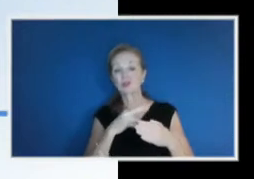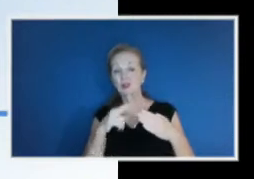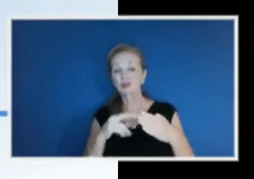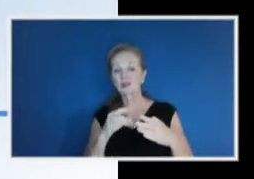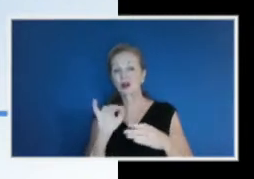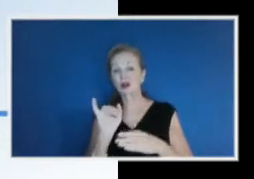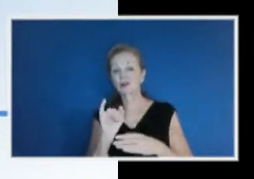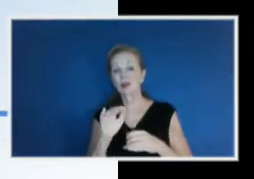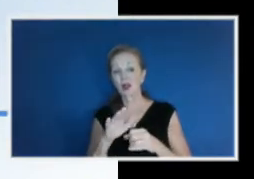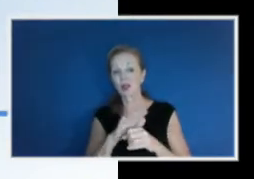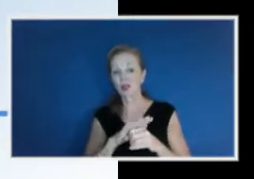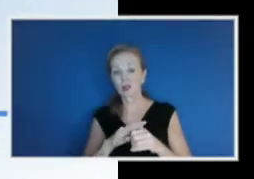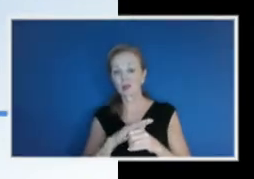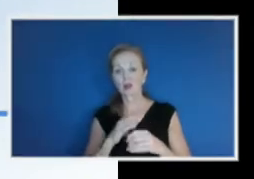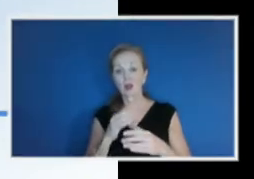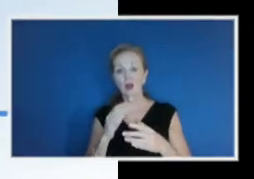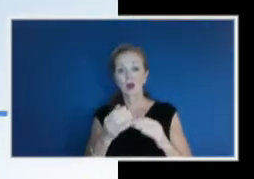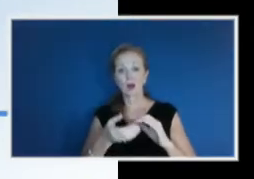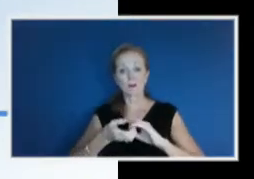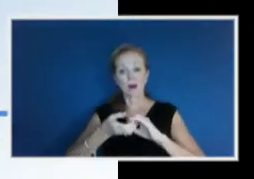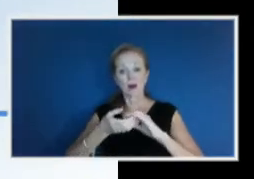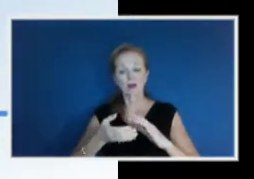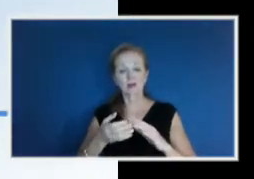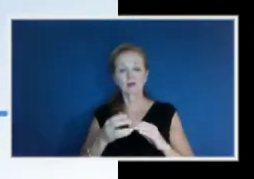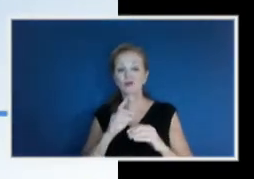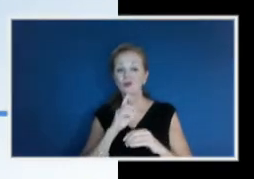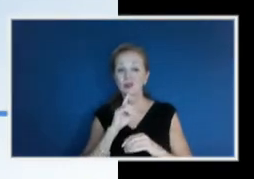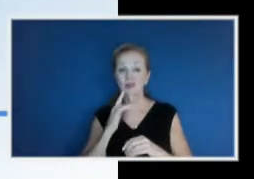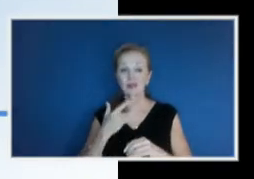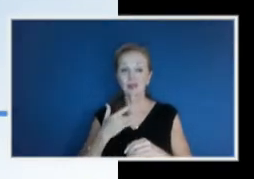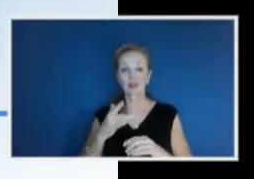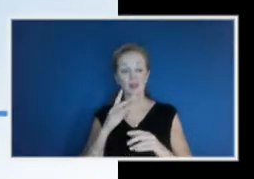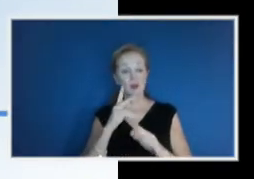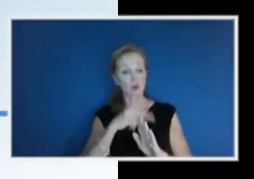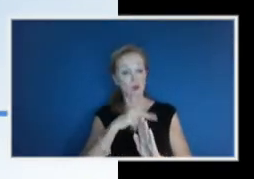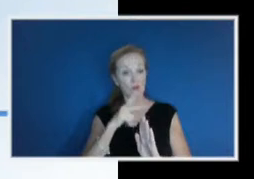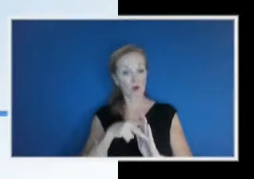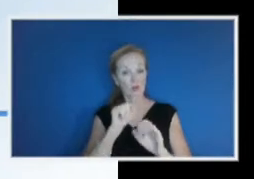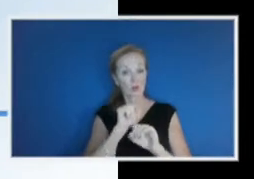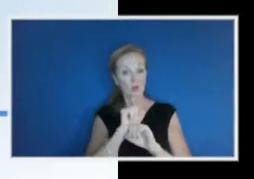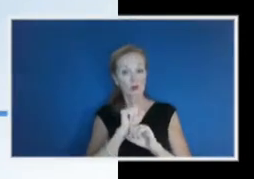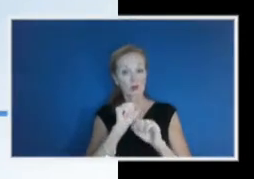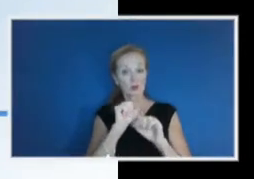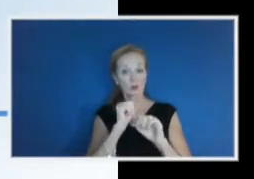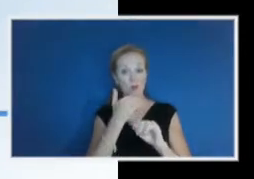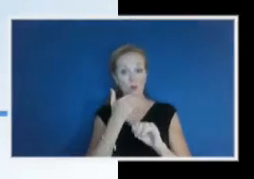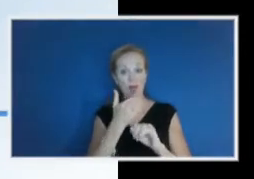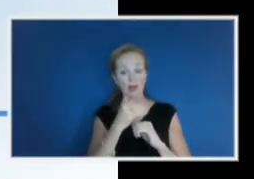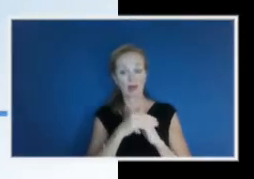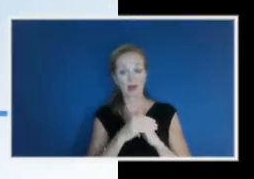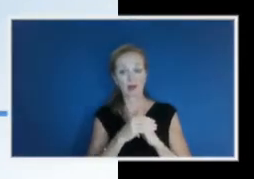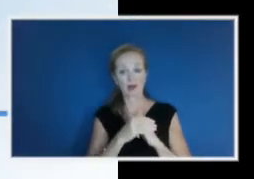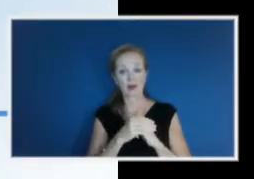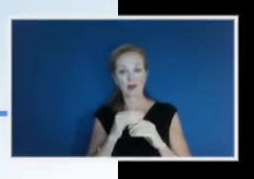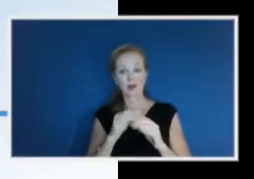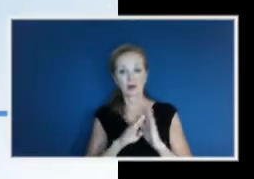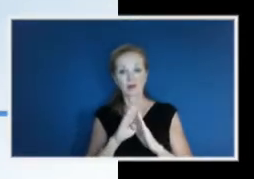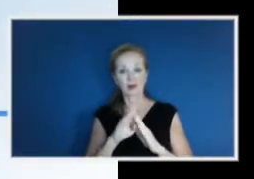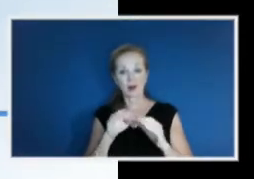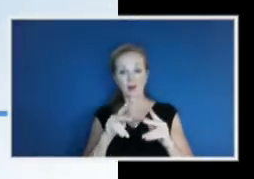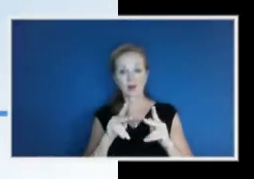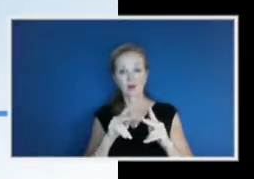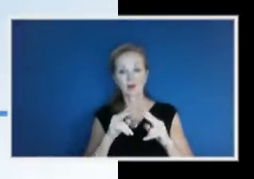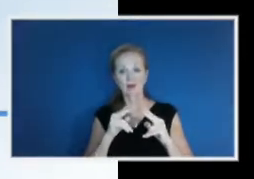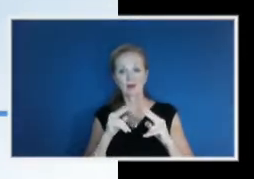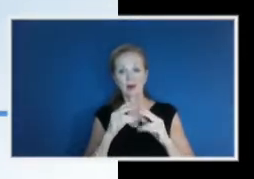local sub-partners. Generally, people said that your program works well and creates opportunities. They thought it was very, very